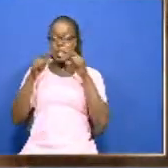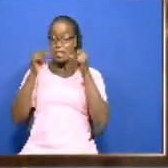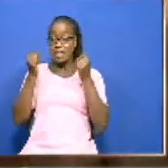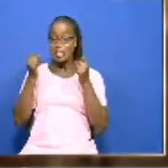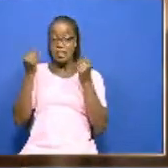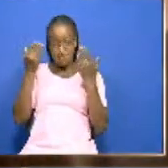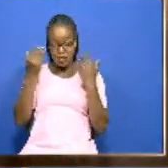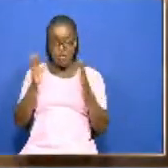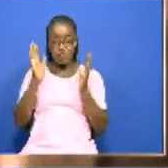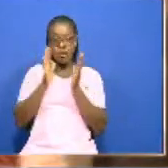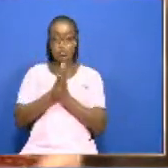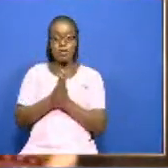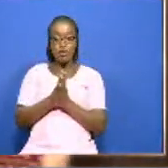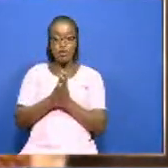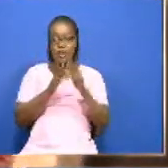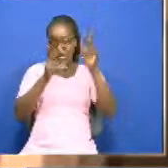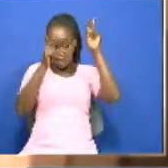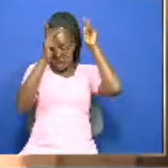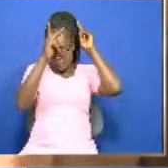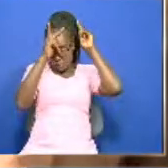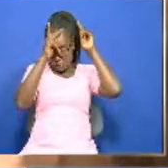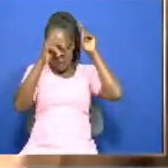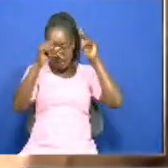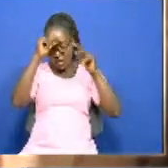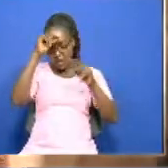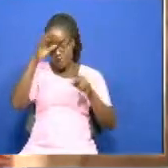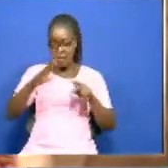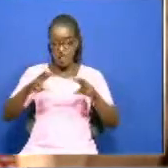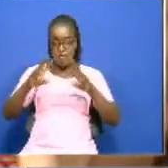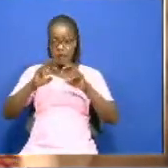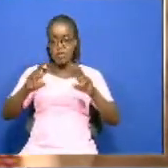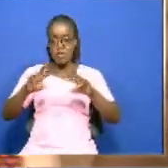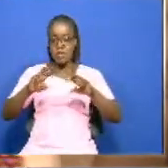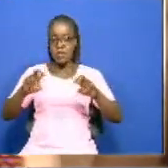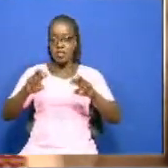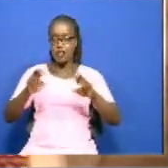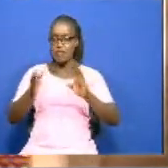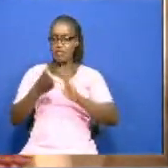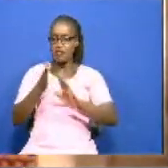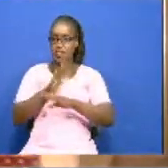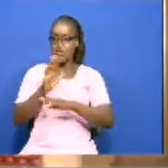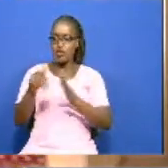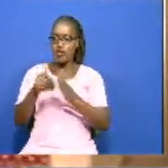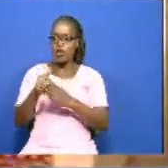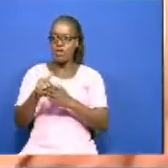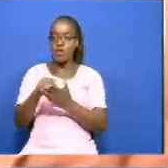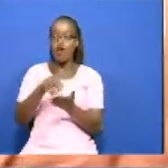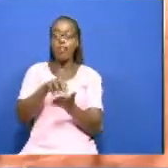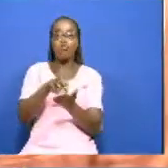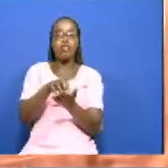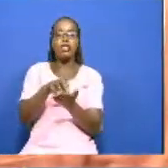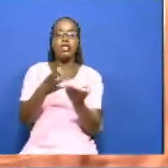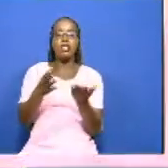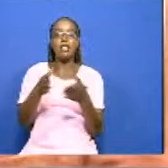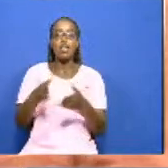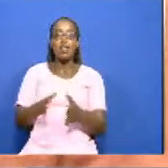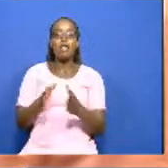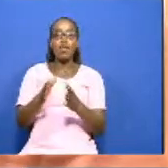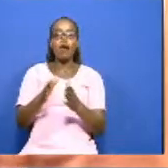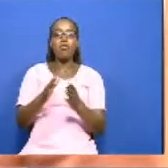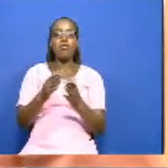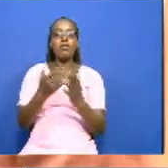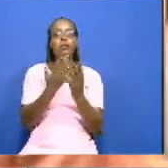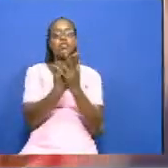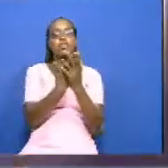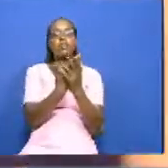Kakamega Governor Wycliffe Oparanya has called on the investigative bodies to exhaust all avenues on cases to allow for prosecution of